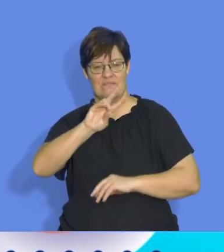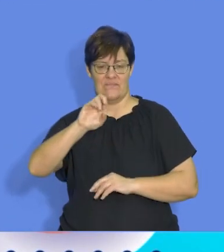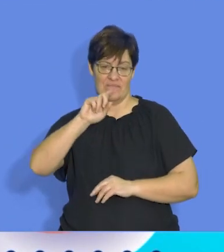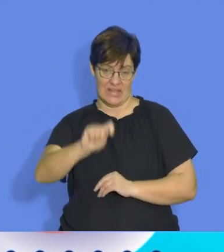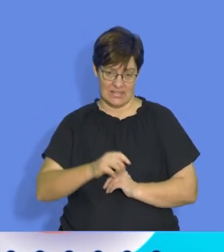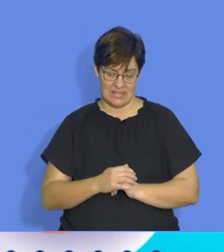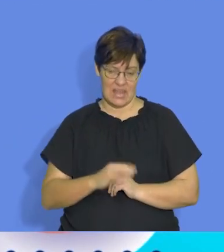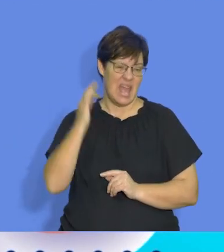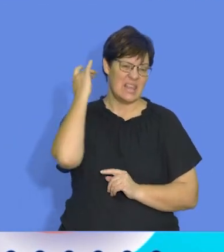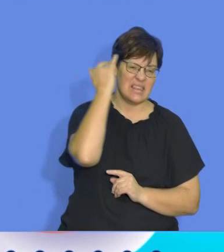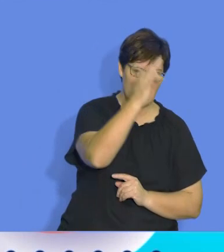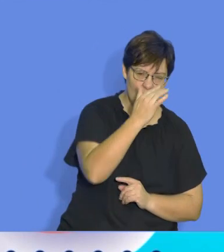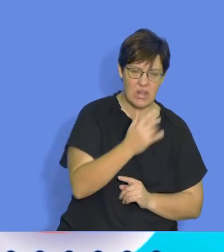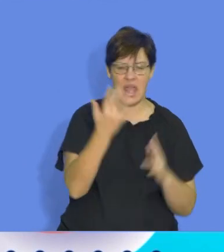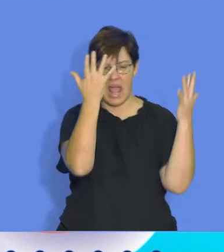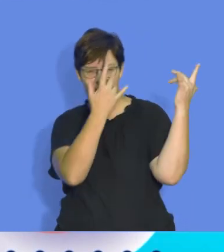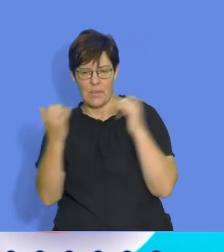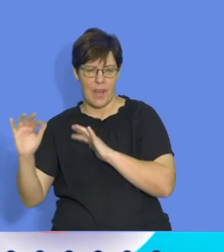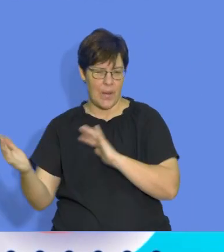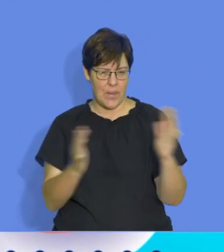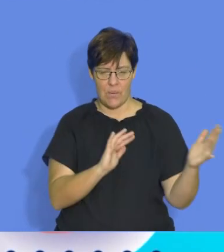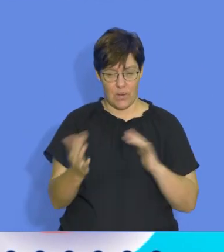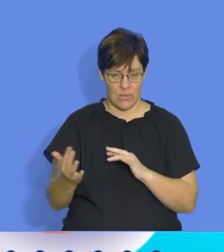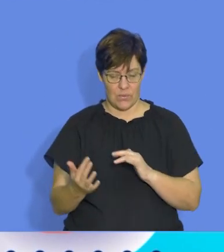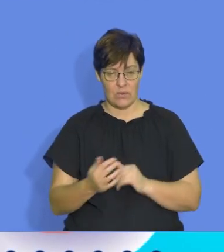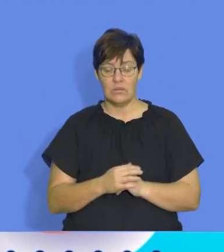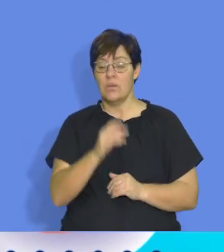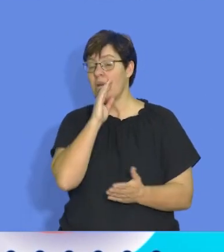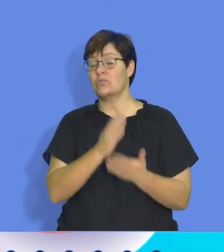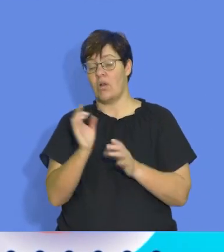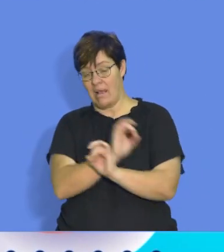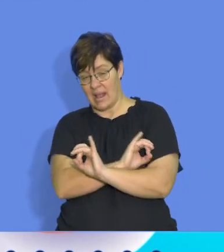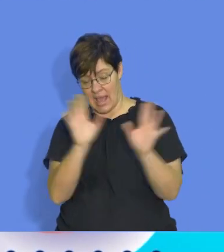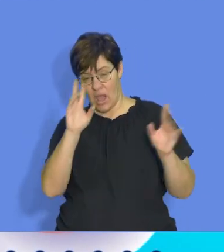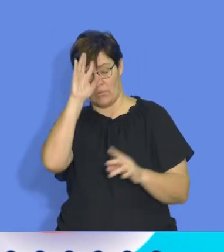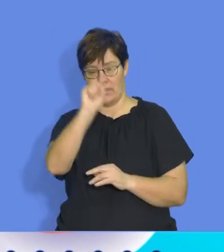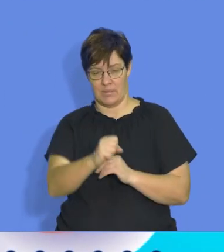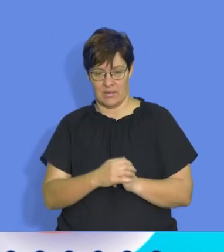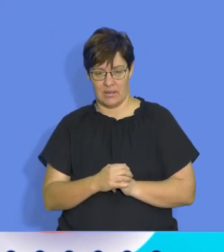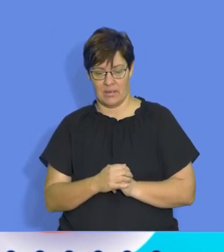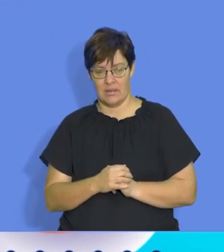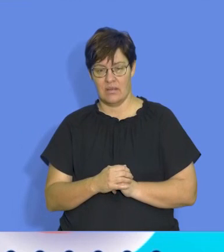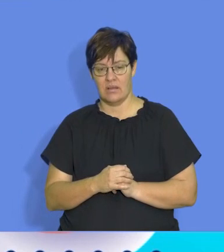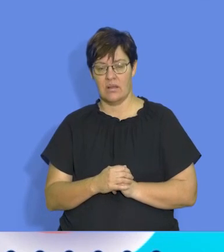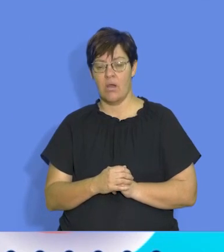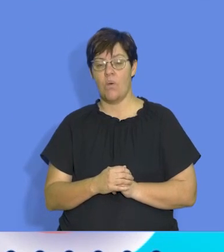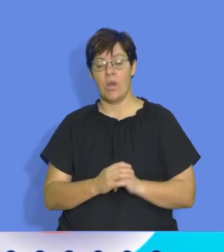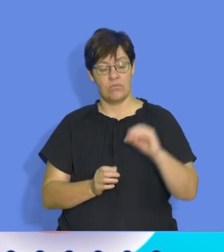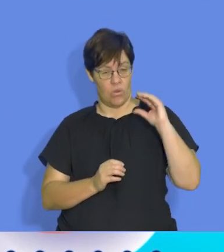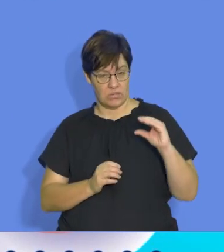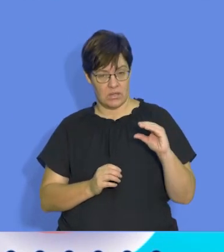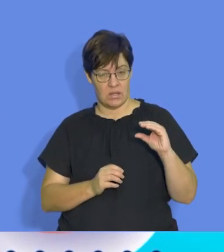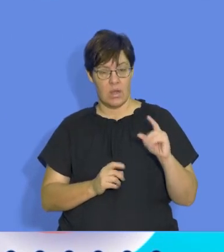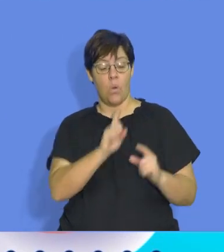the theory and the calculations. Make sure that you remember the known figure, whether you are given